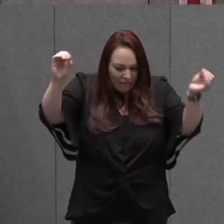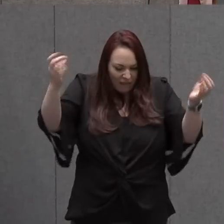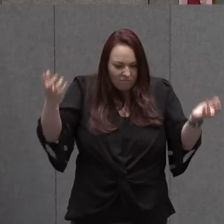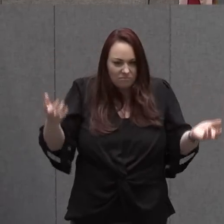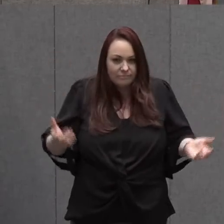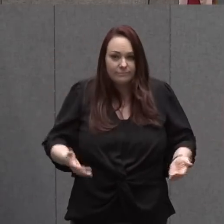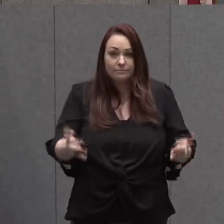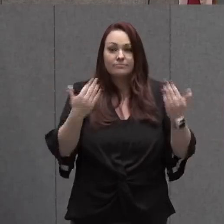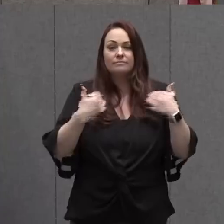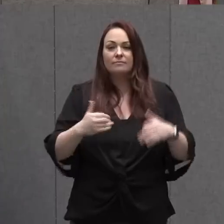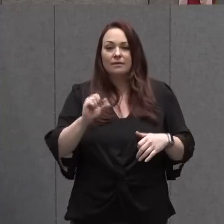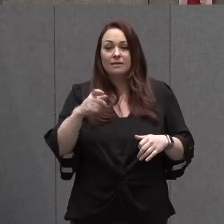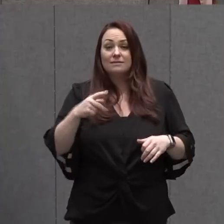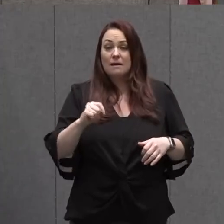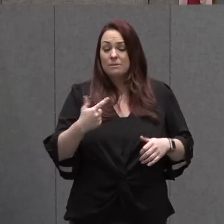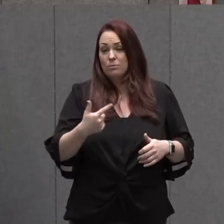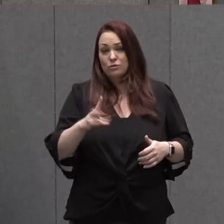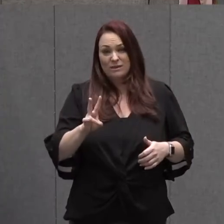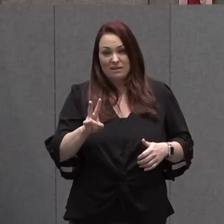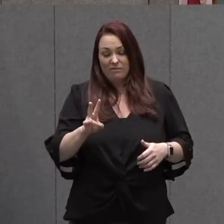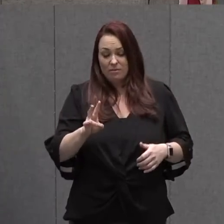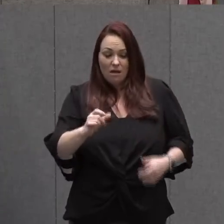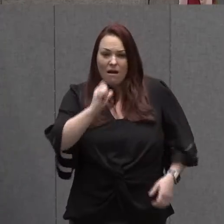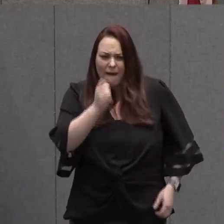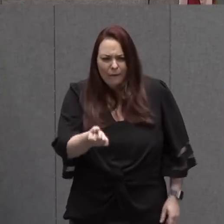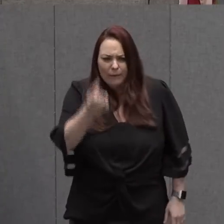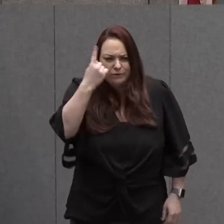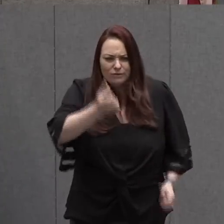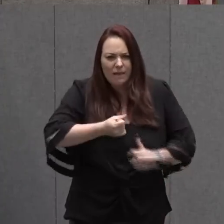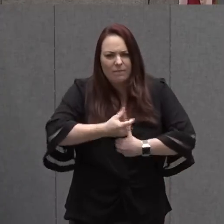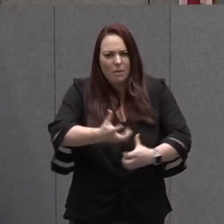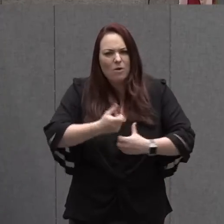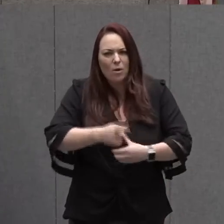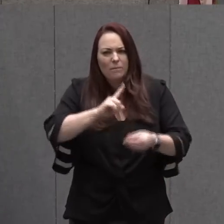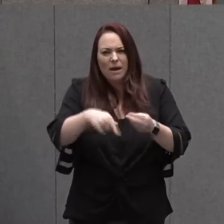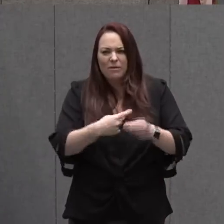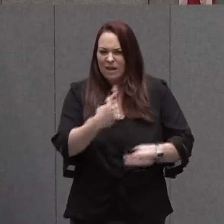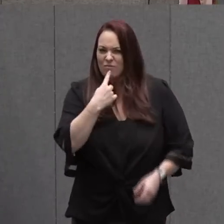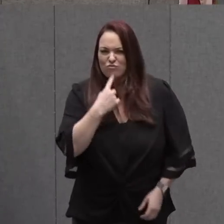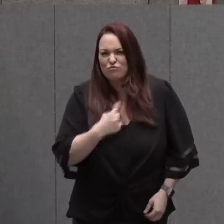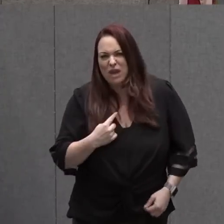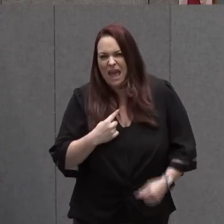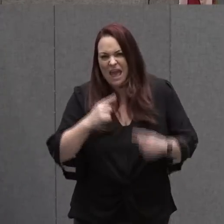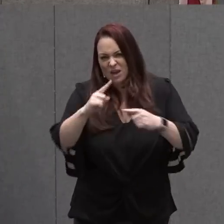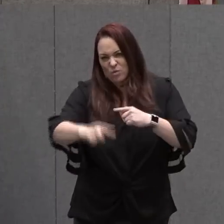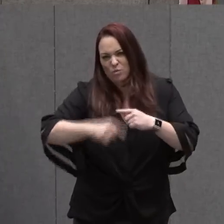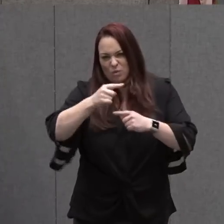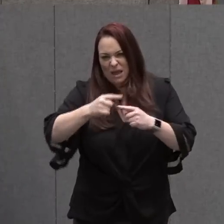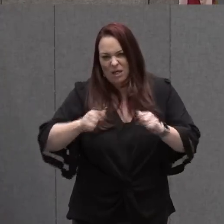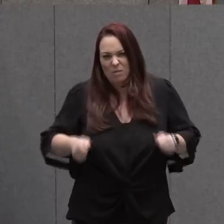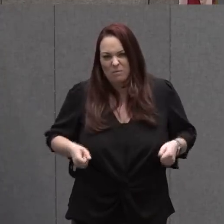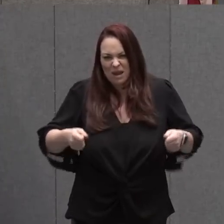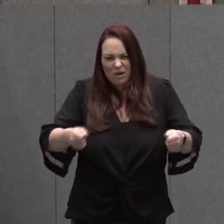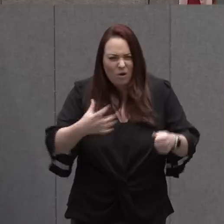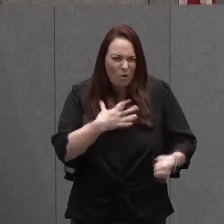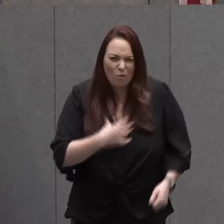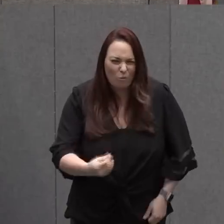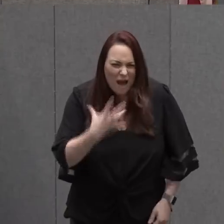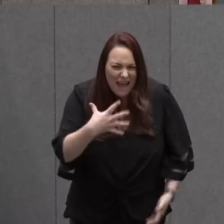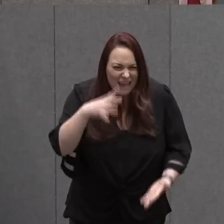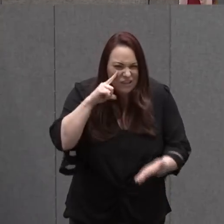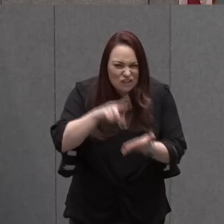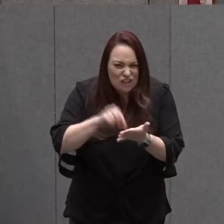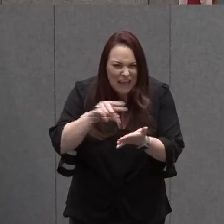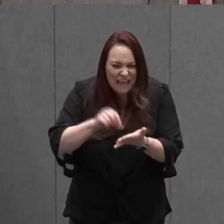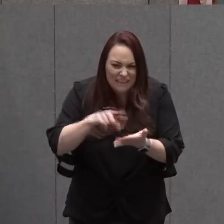September 27th. I don't understand the poem about the red wheelbarrow and the white chickens and why